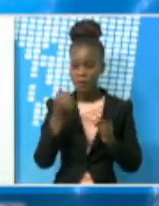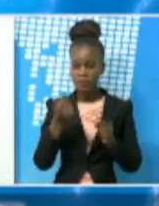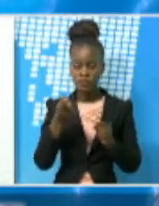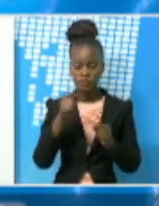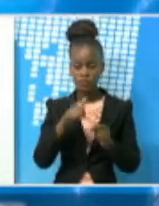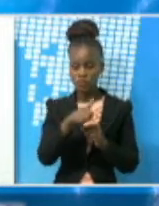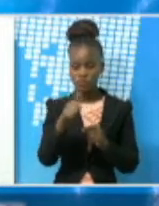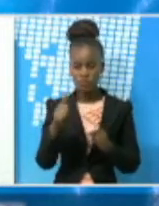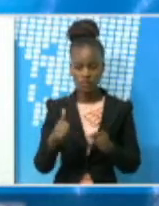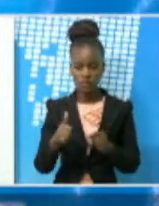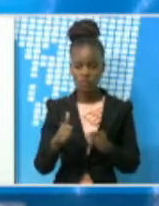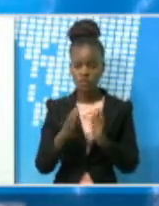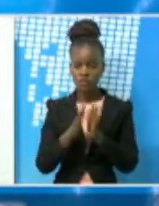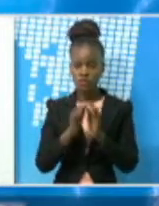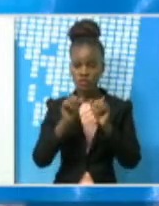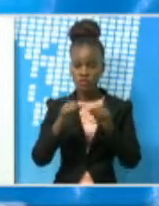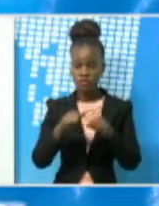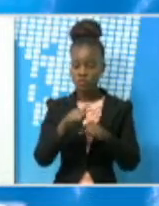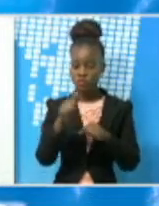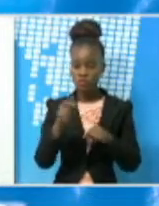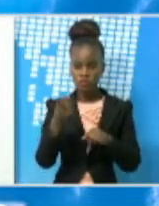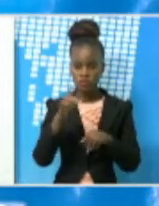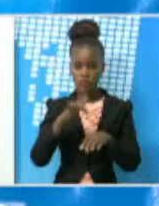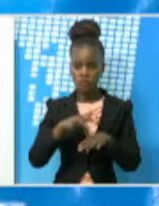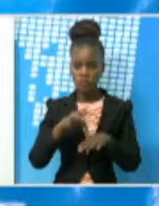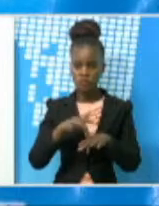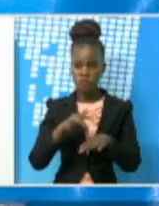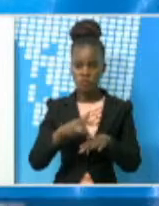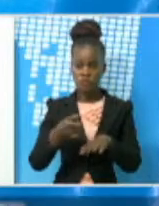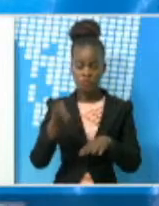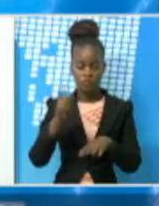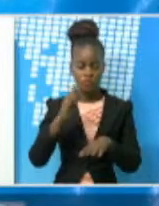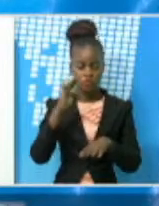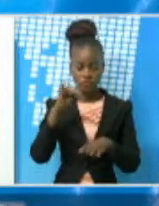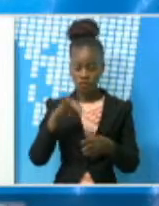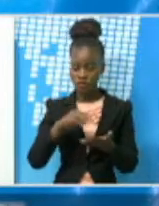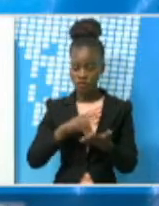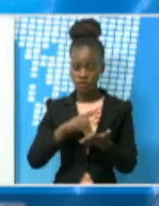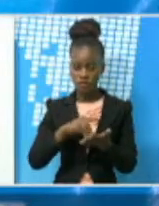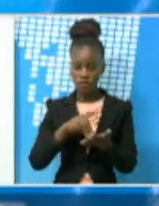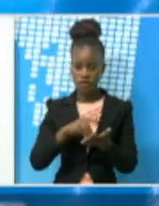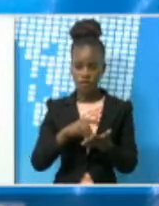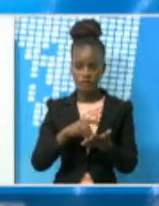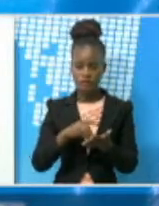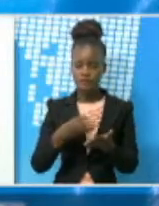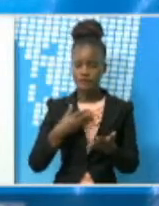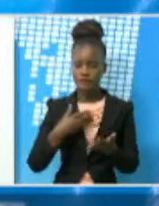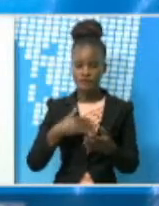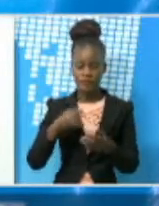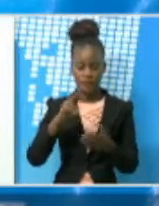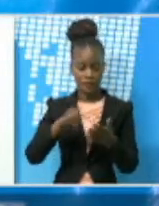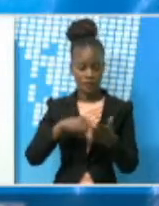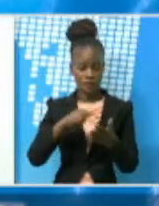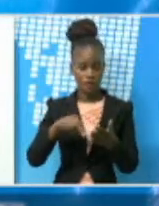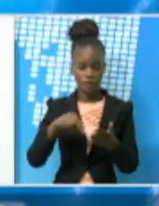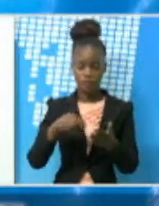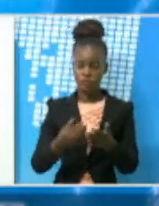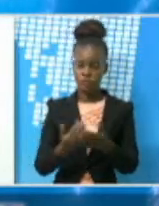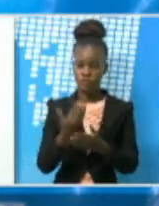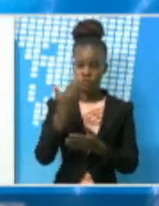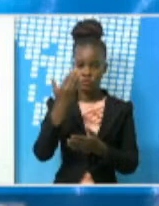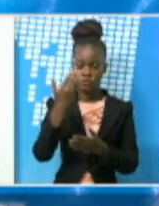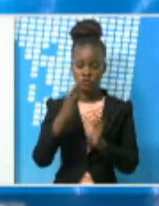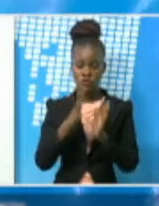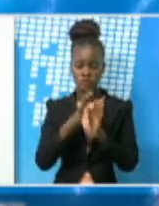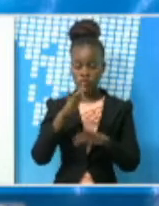challenge. And of course, there's another challenge that is faced again by the industry, which is the high default rate. And